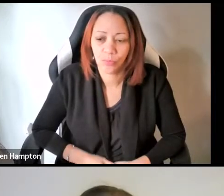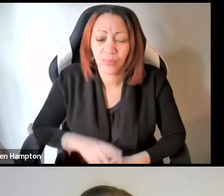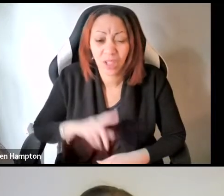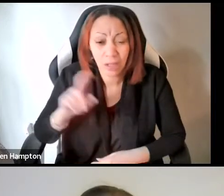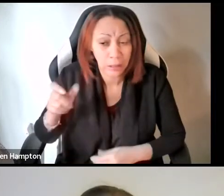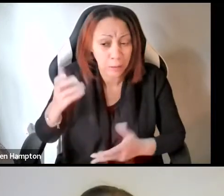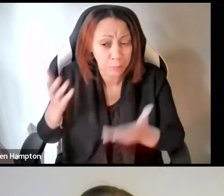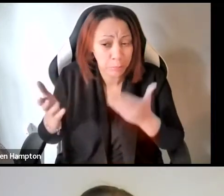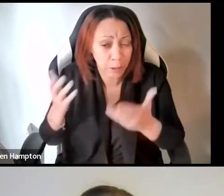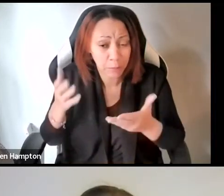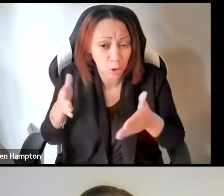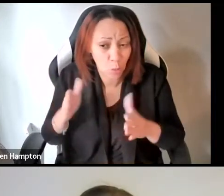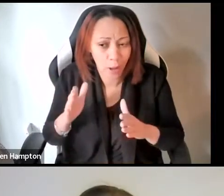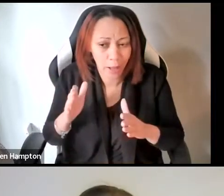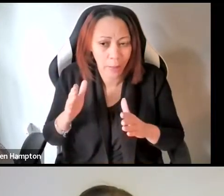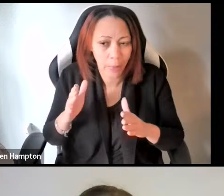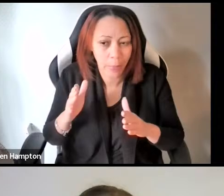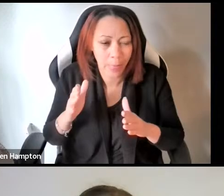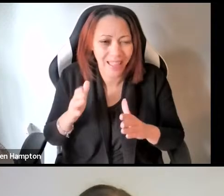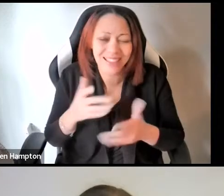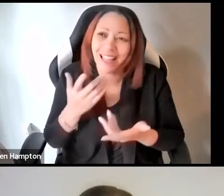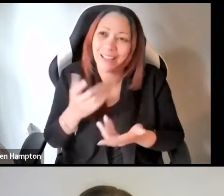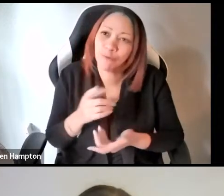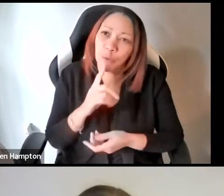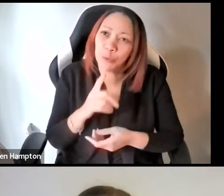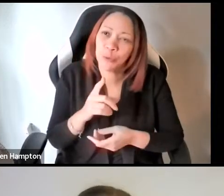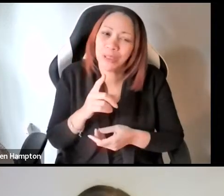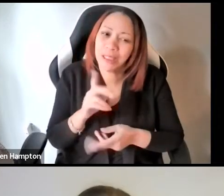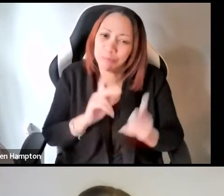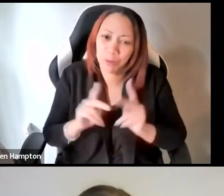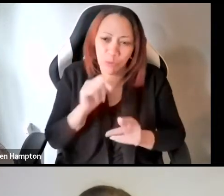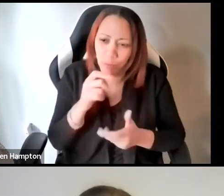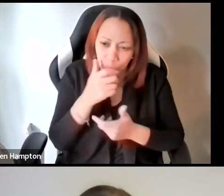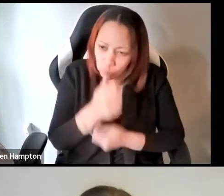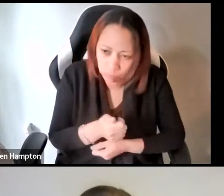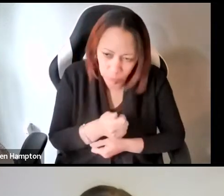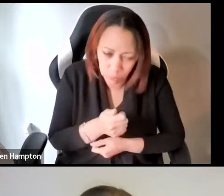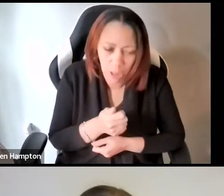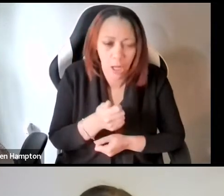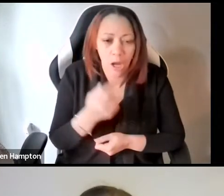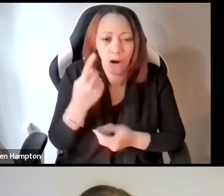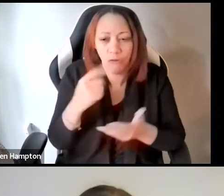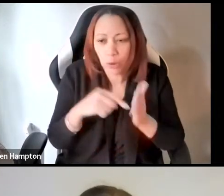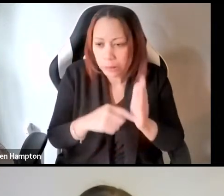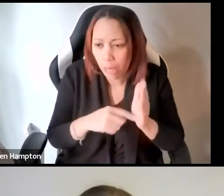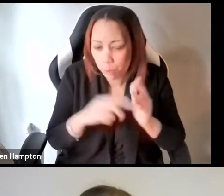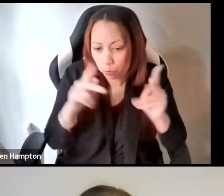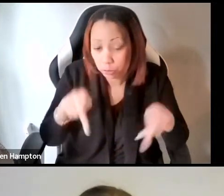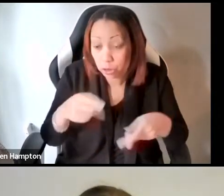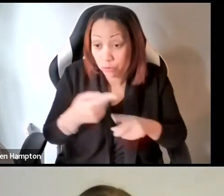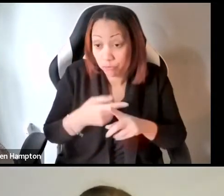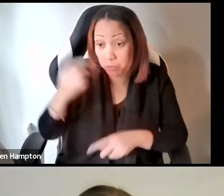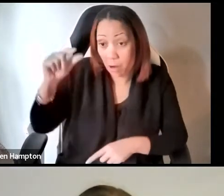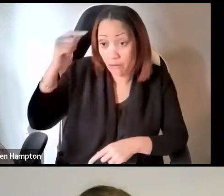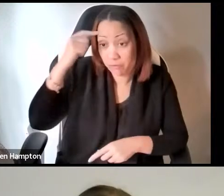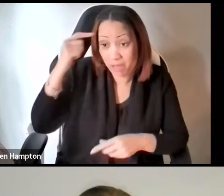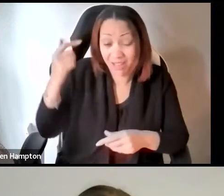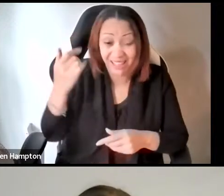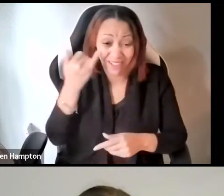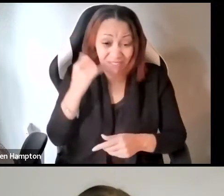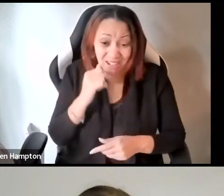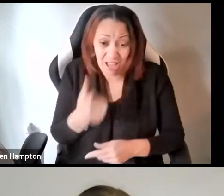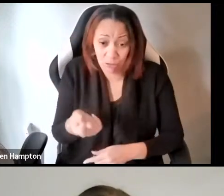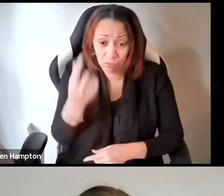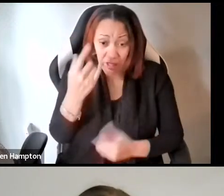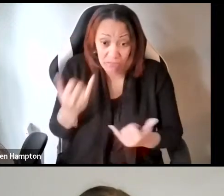if someone, so there's a mistrust that people have whenever there's anyone, for example, from the government, even if they don't understand that this is something